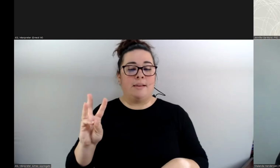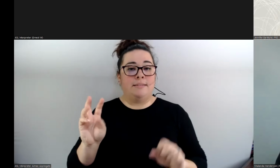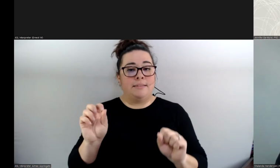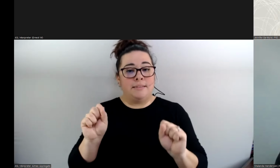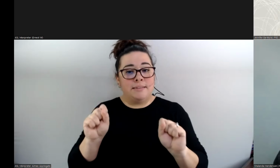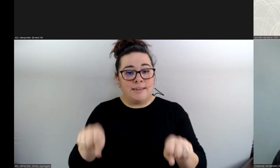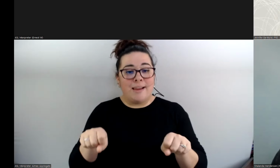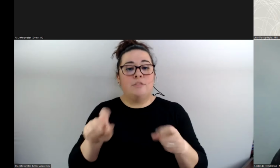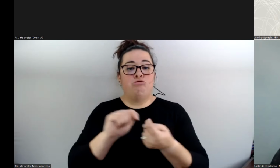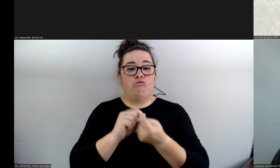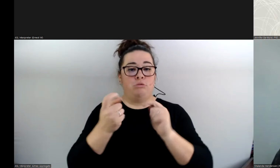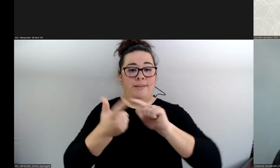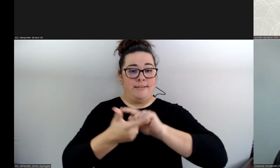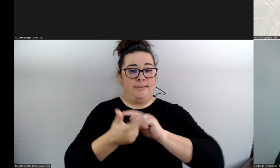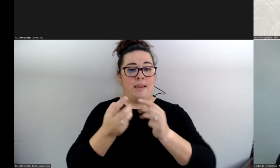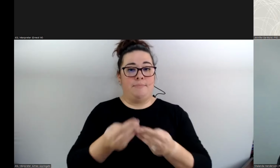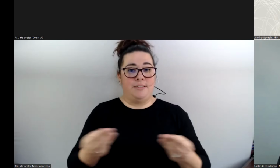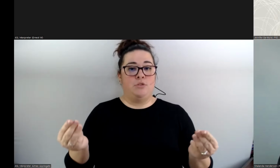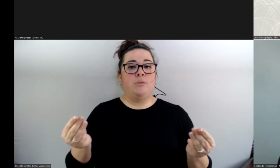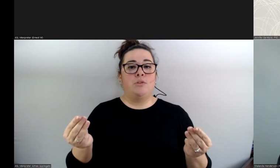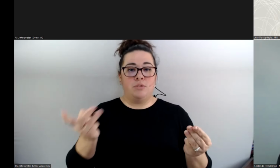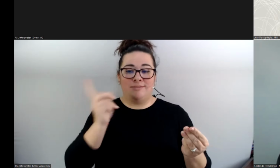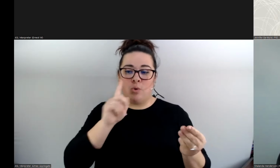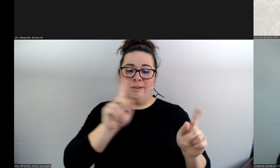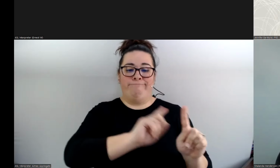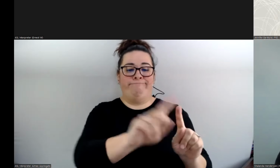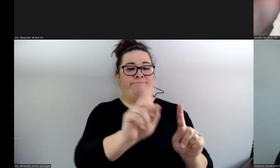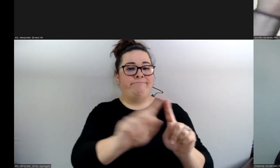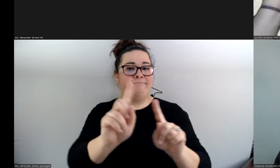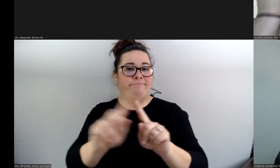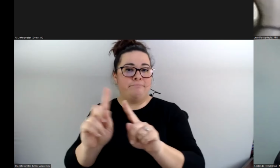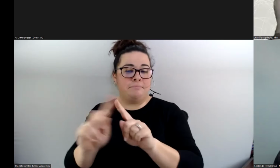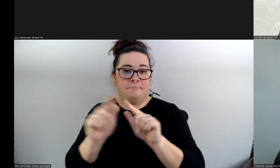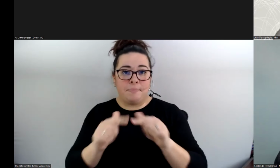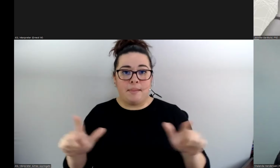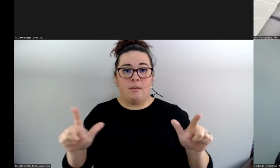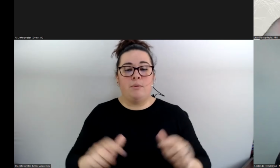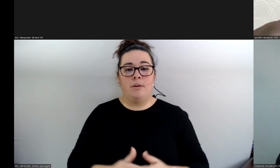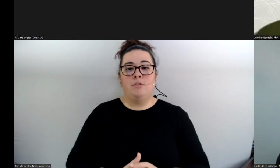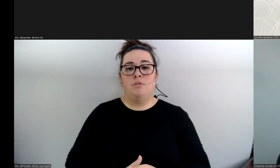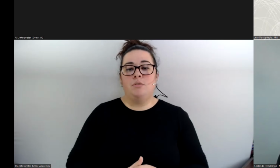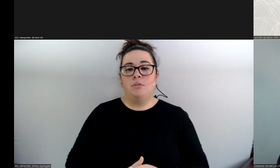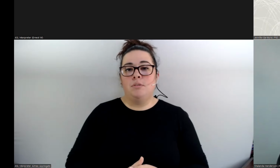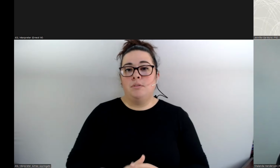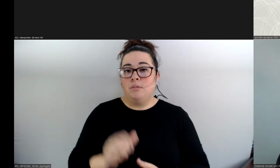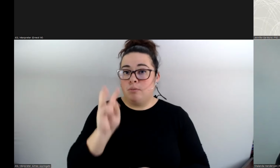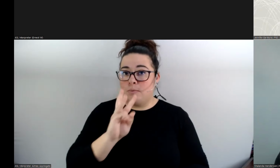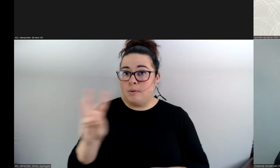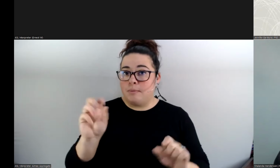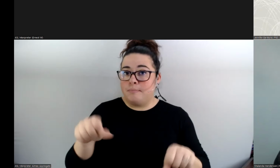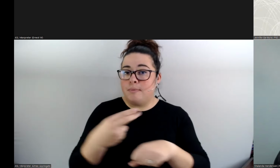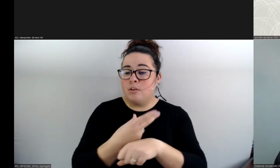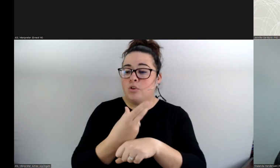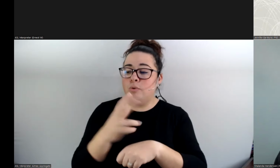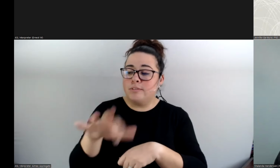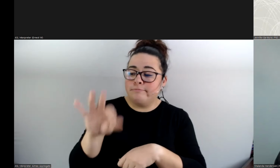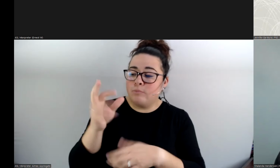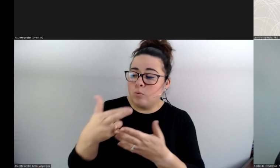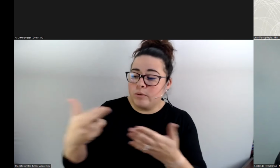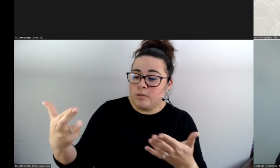current materials on the site into several different languages. You can use the website to find resources and information to serve your